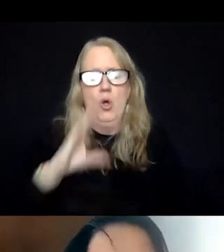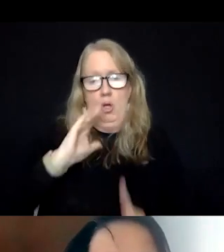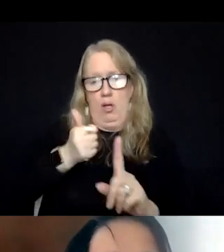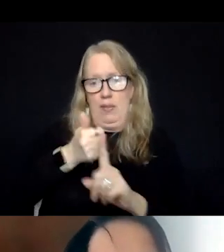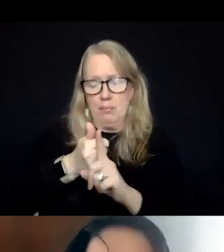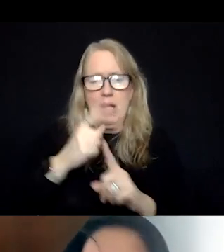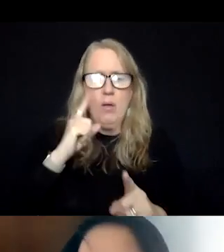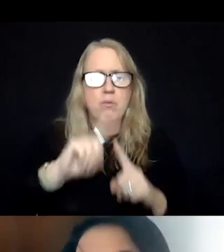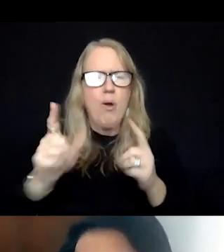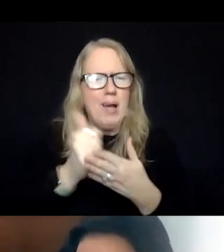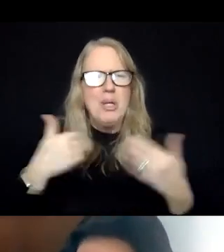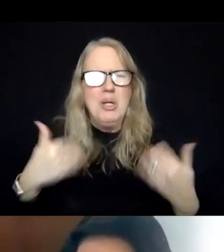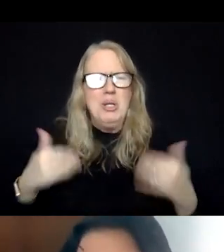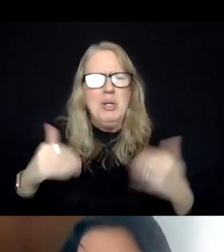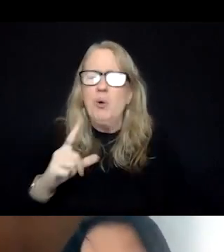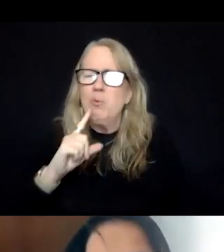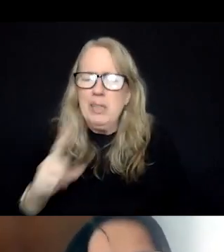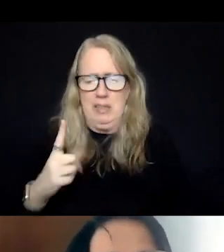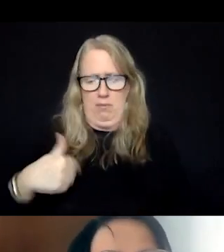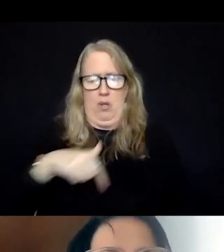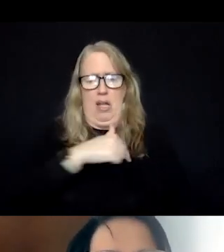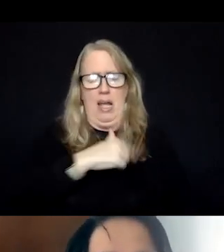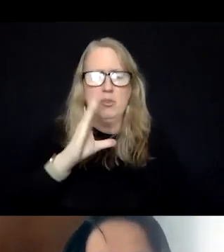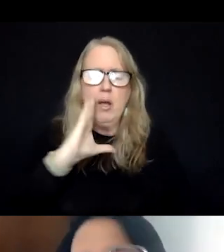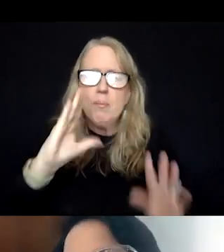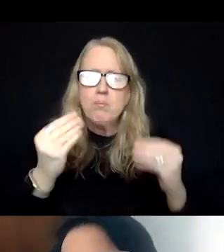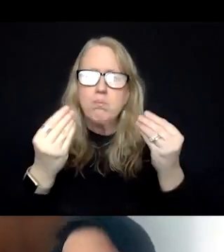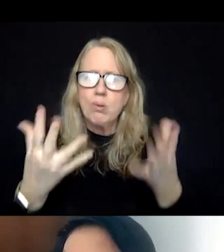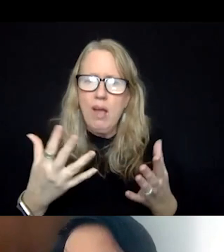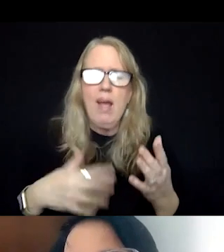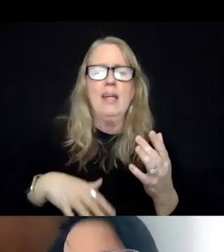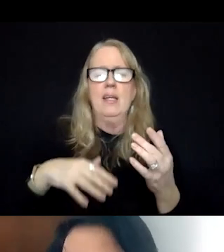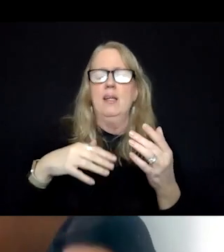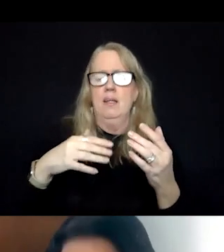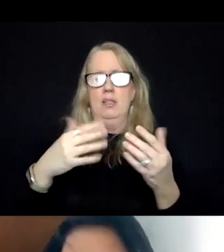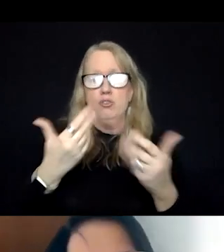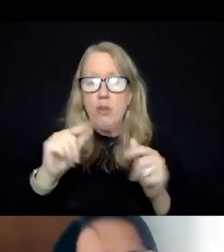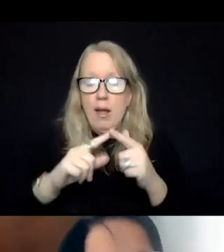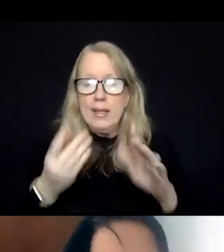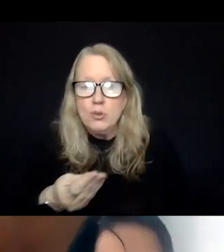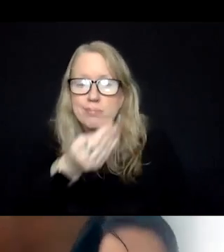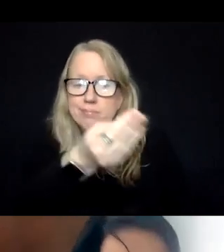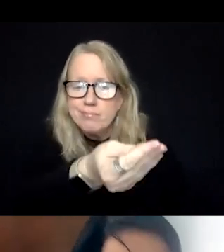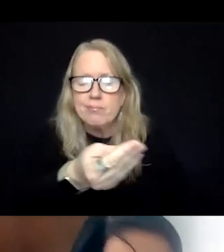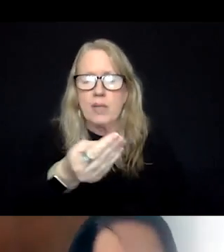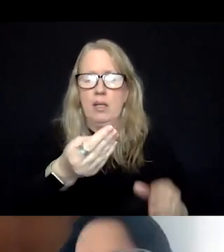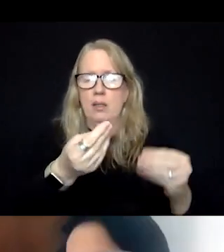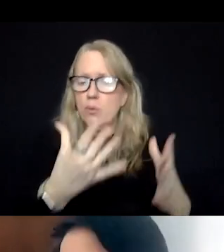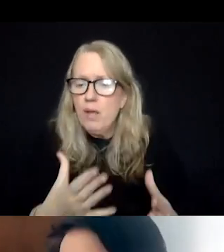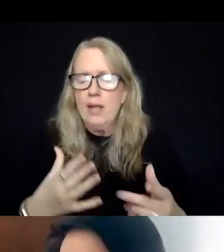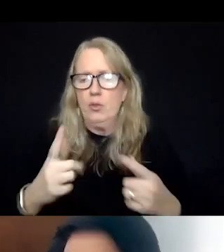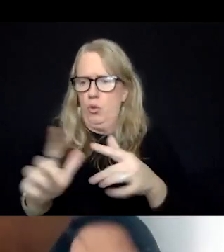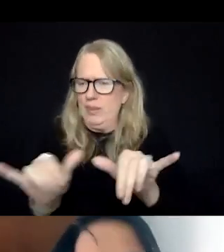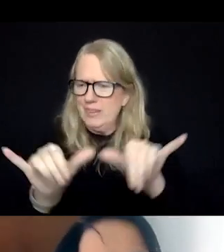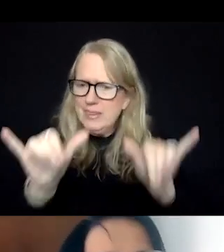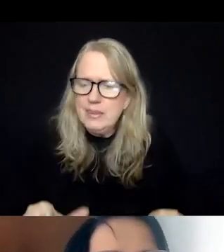crisis help, really, or us as crisis providers trying to hand off to the next provider or the next system or the